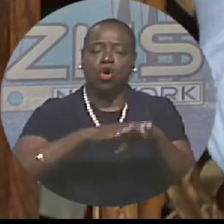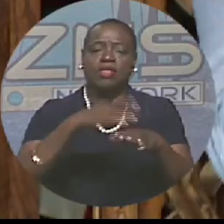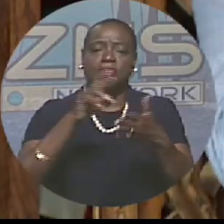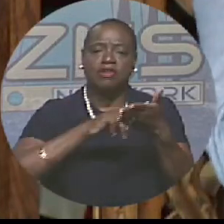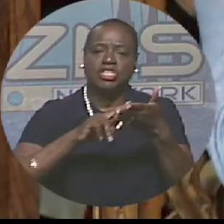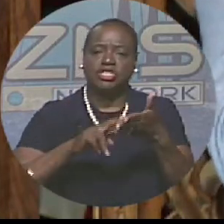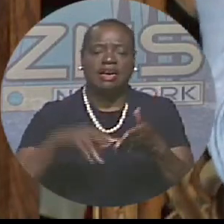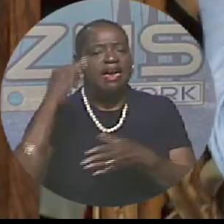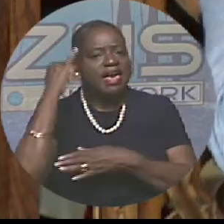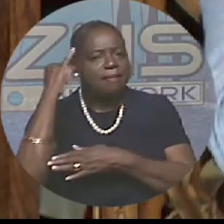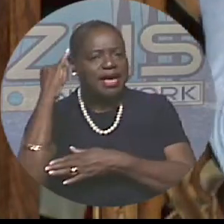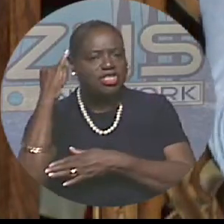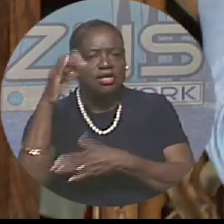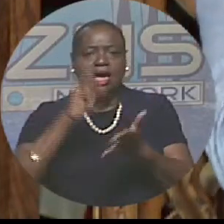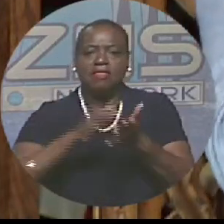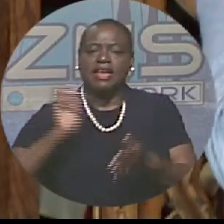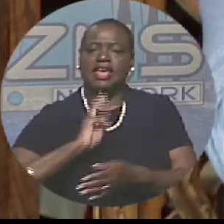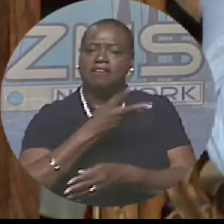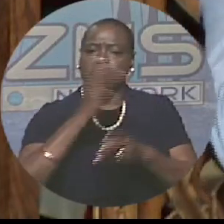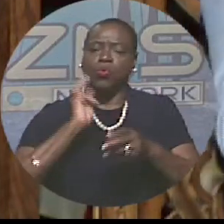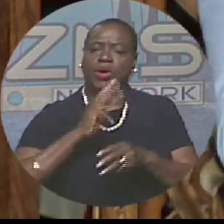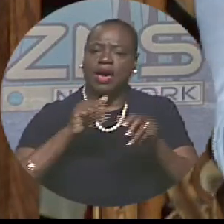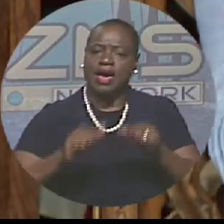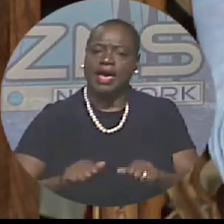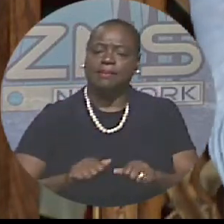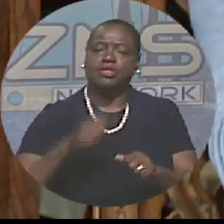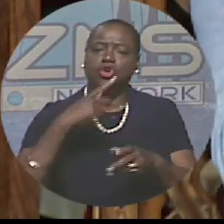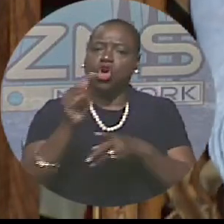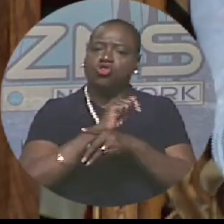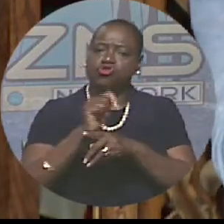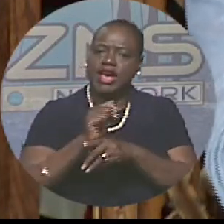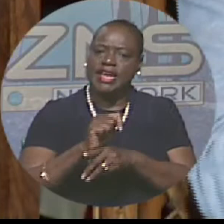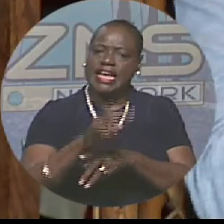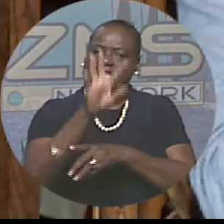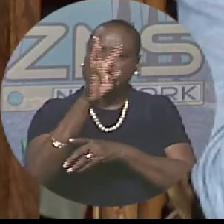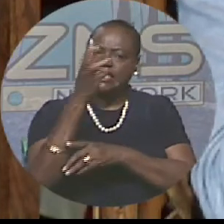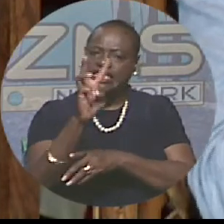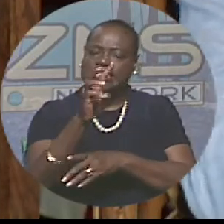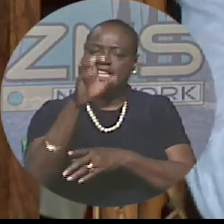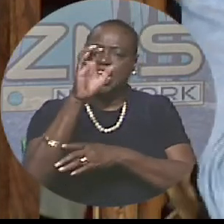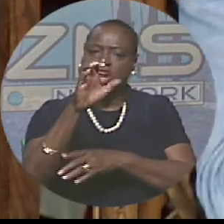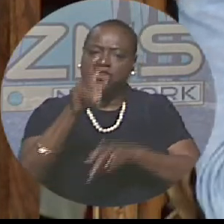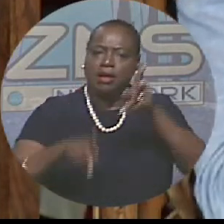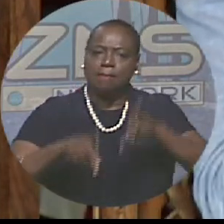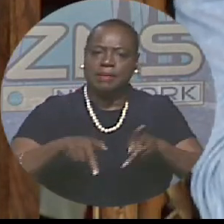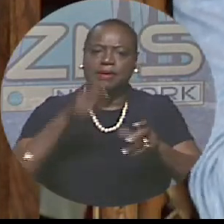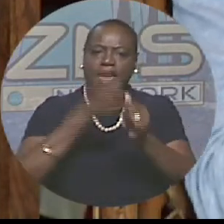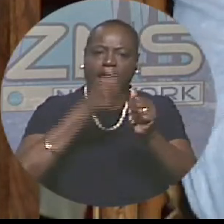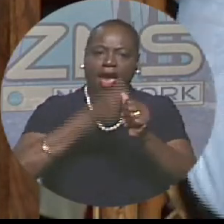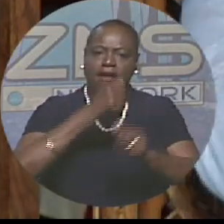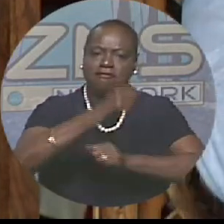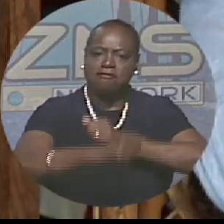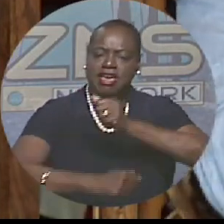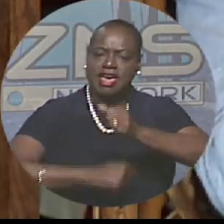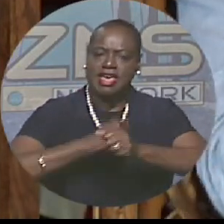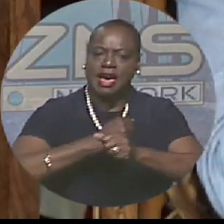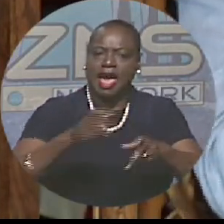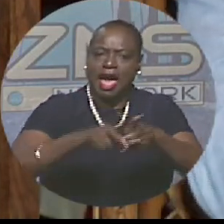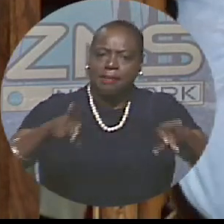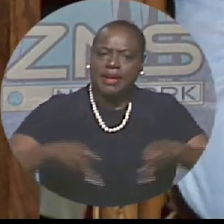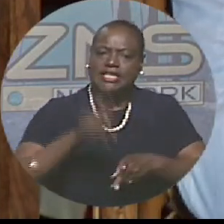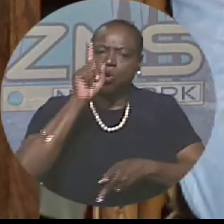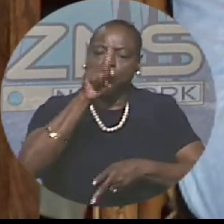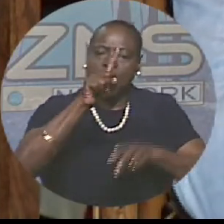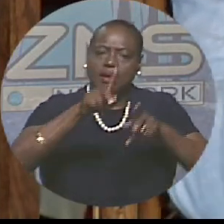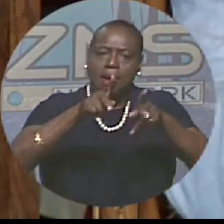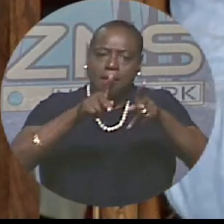And just imagine that if we are able to train at least 1,600 people every year and place one person